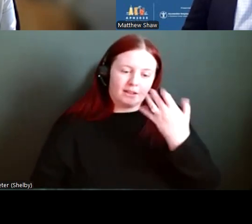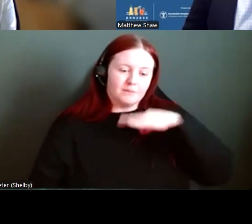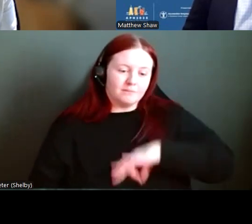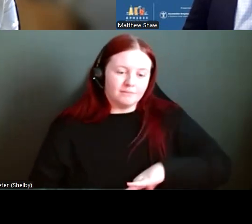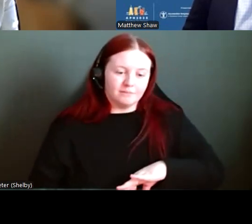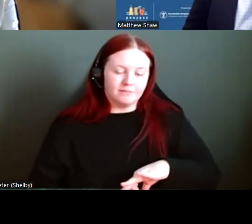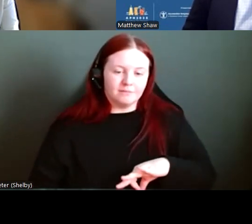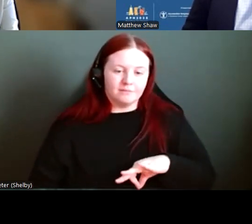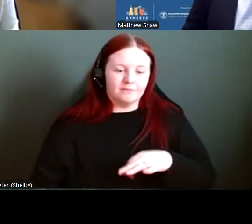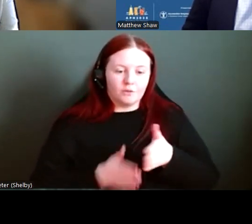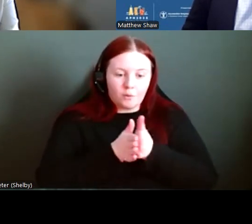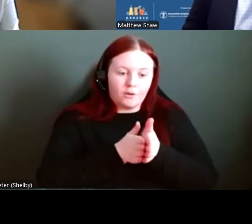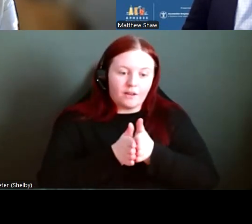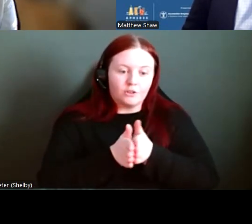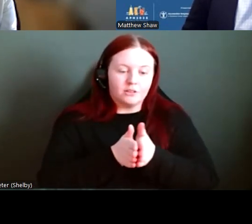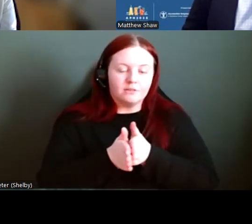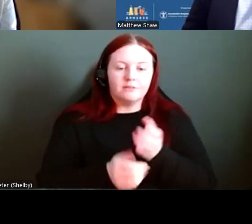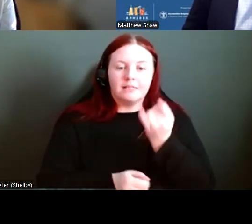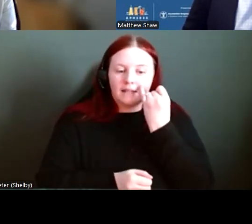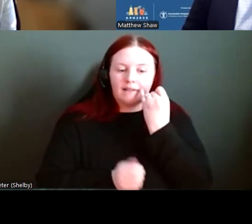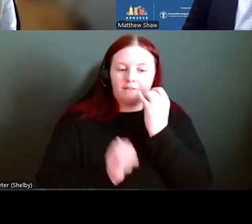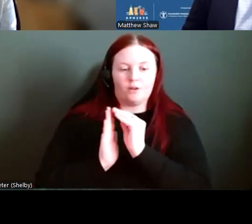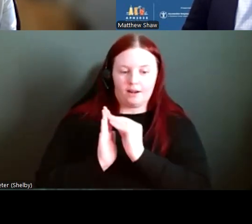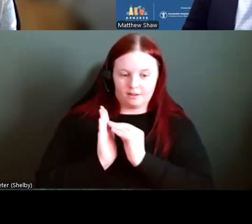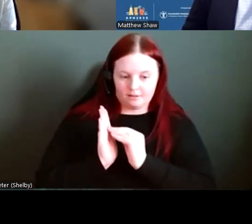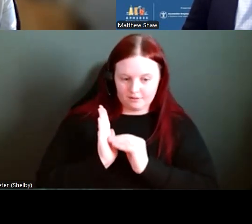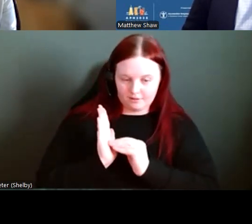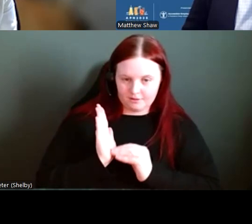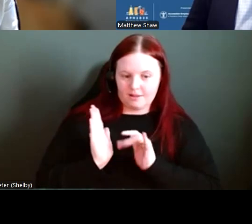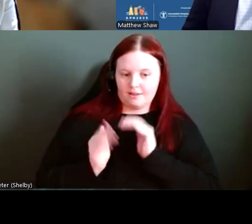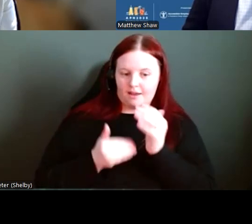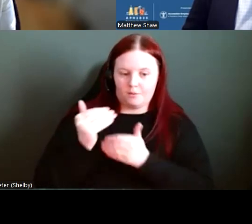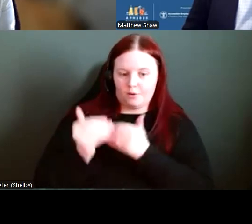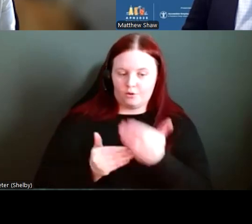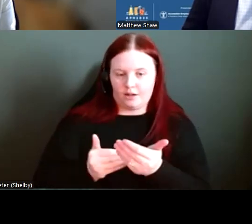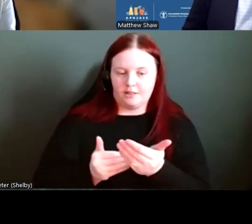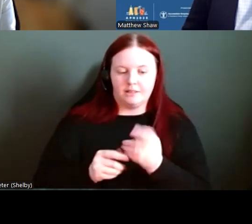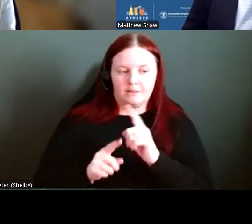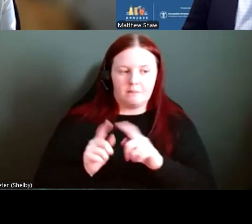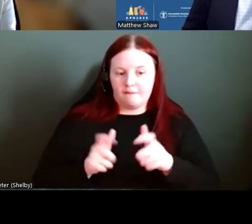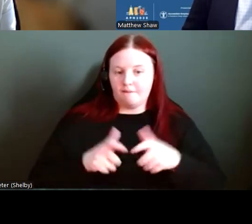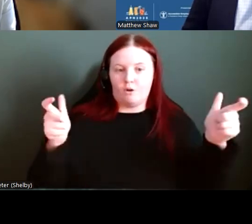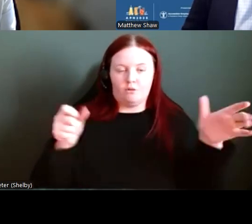to motivate people if we track that progress in smaller pieces.